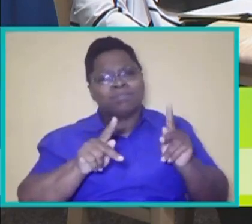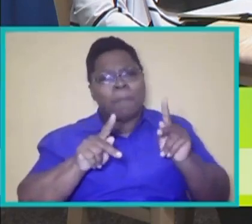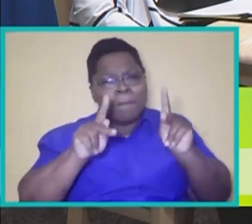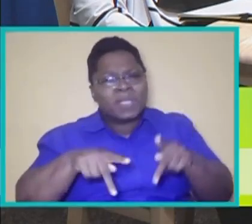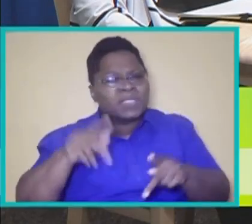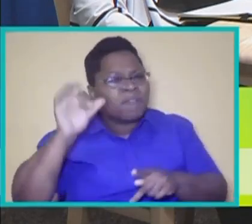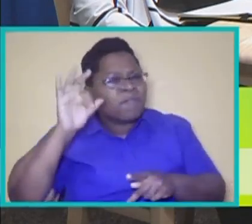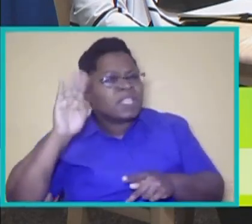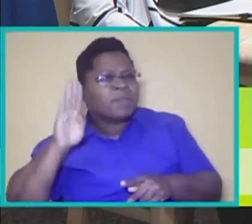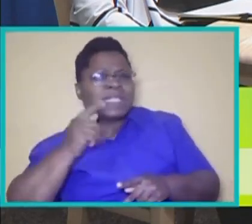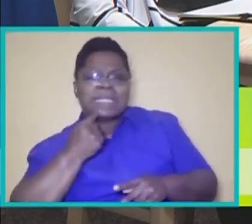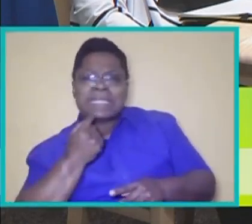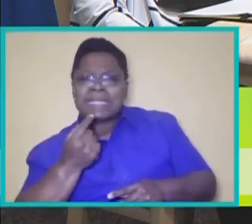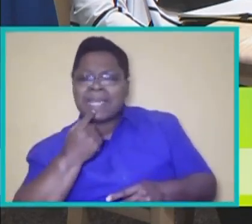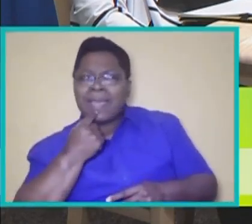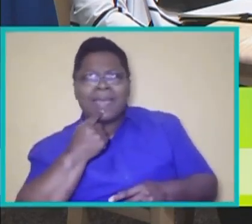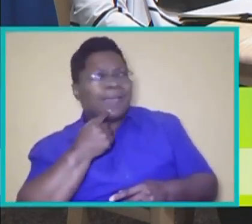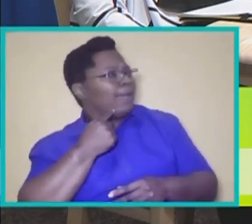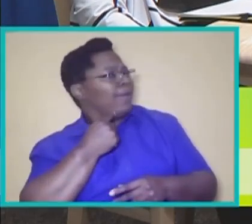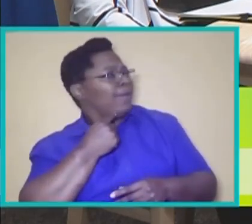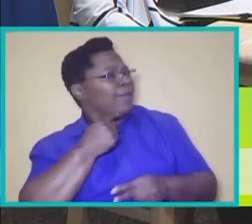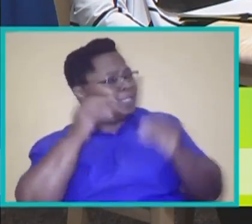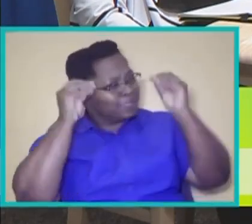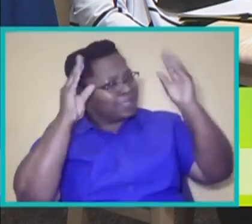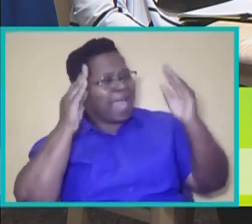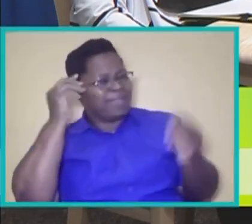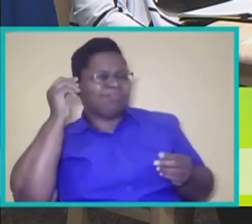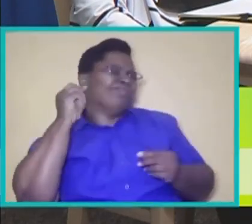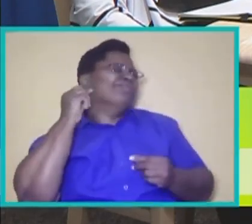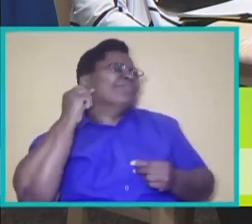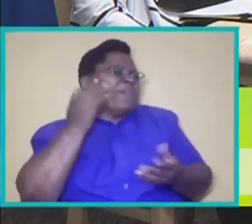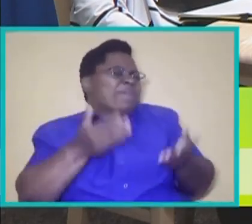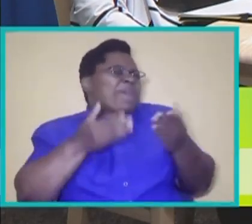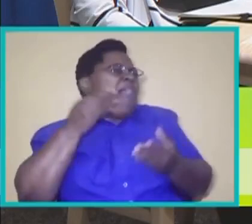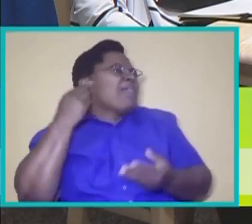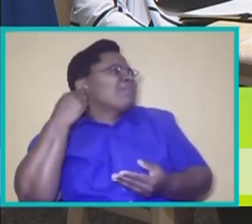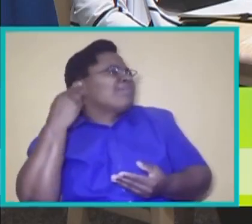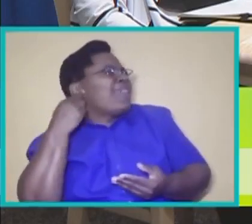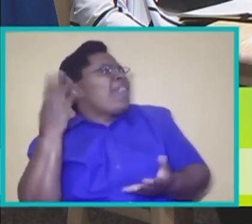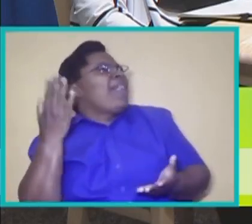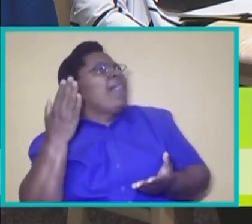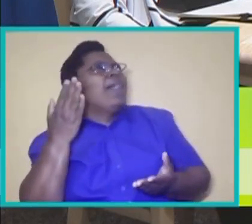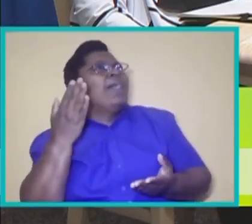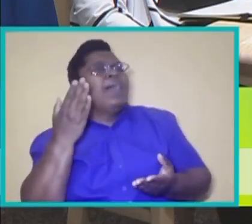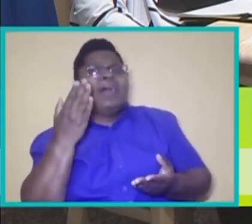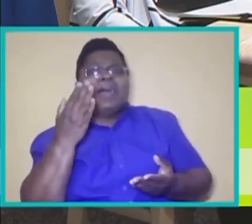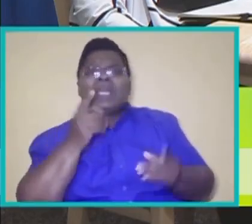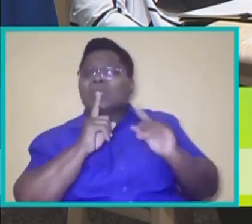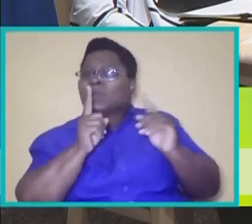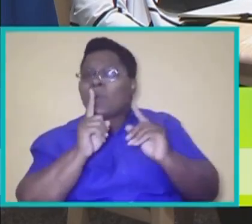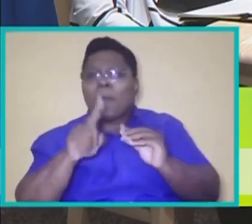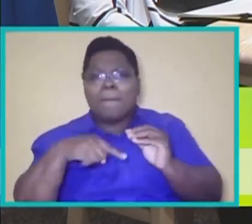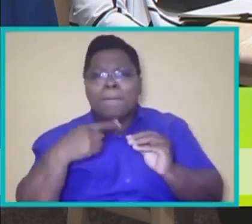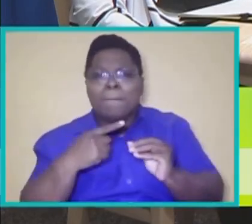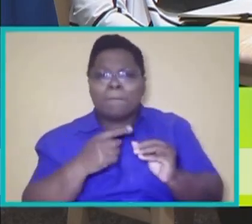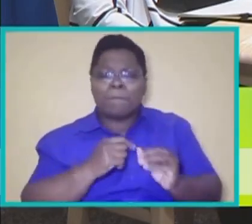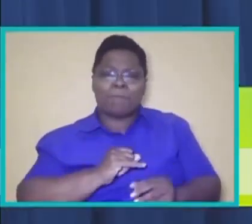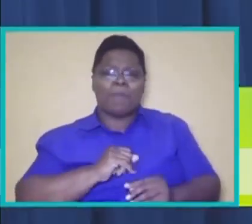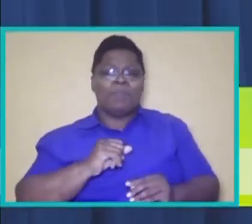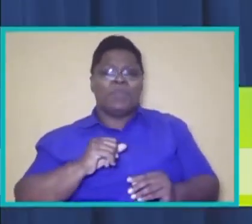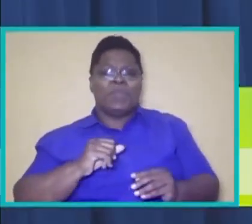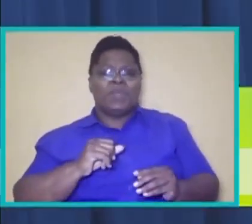hear some educators asking, because you already spoke to the isolation of teachers in classroom, who they're going to give that job